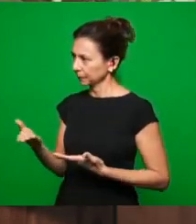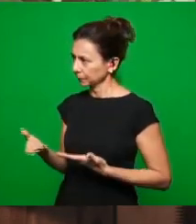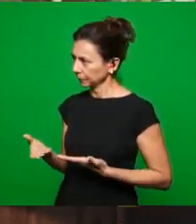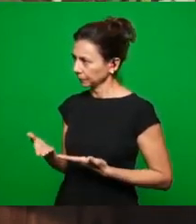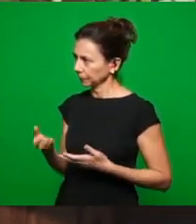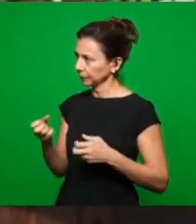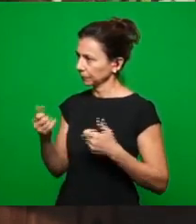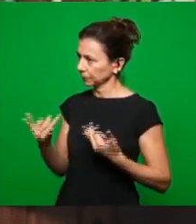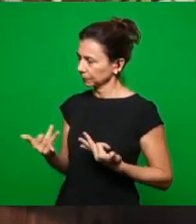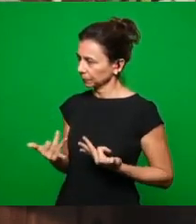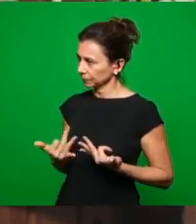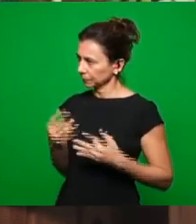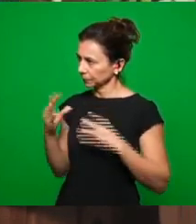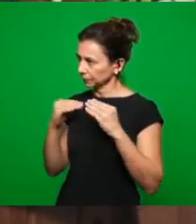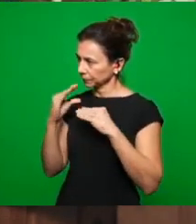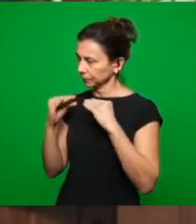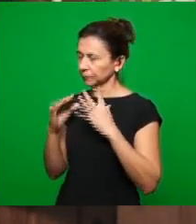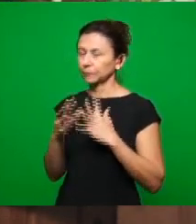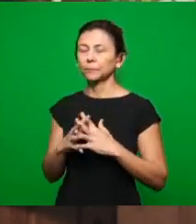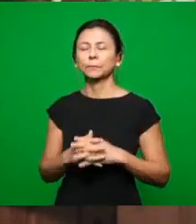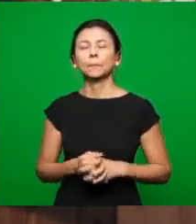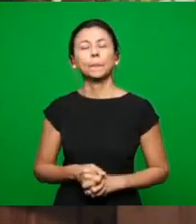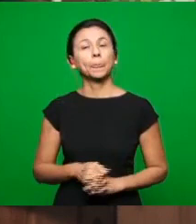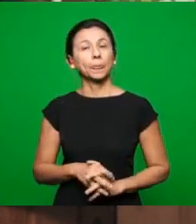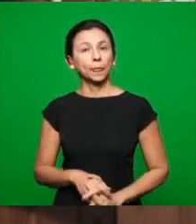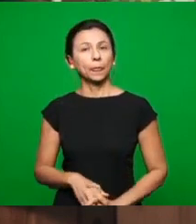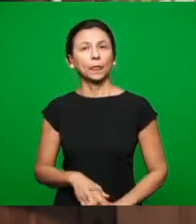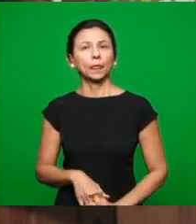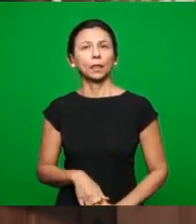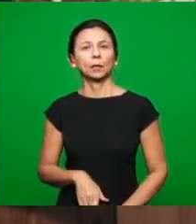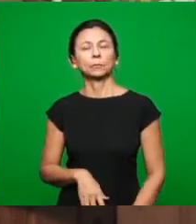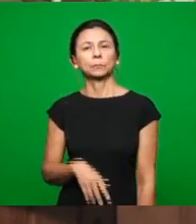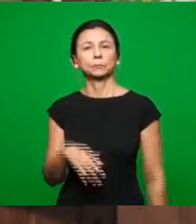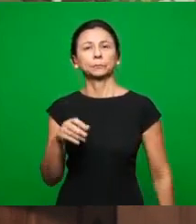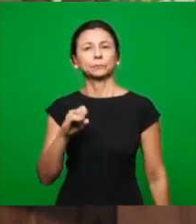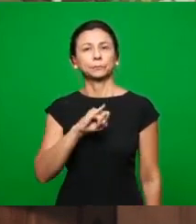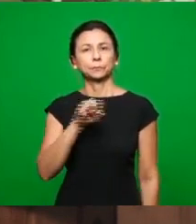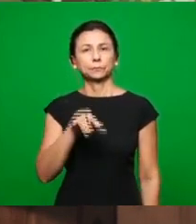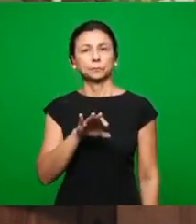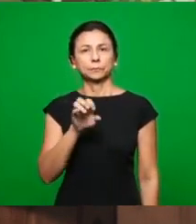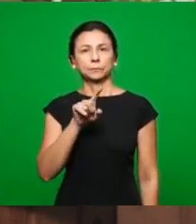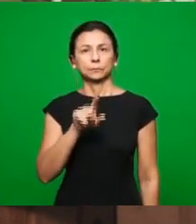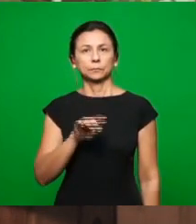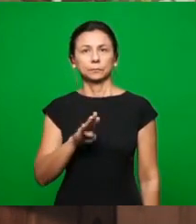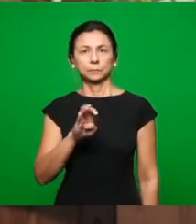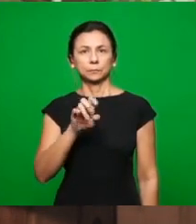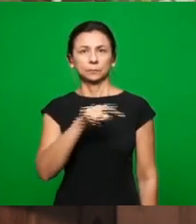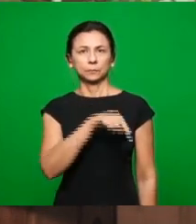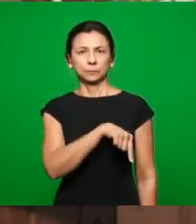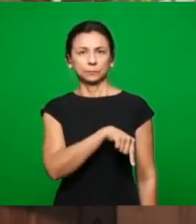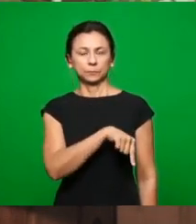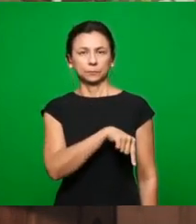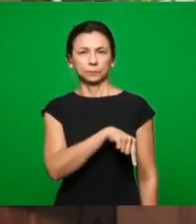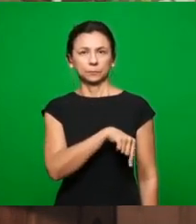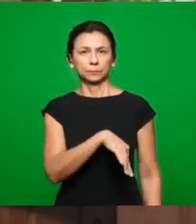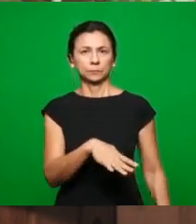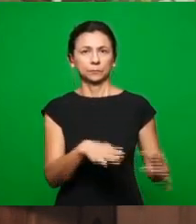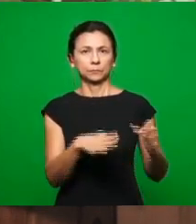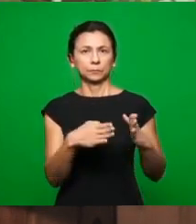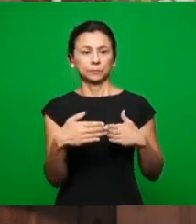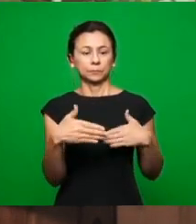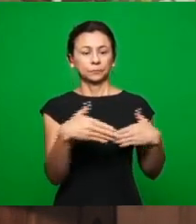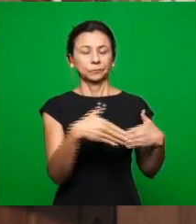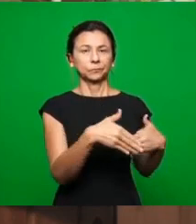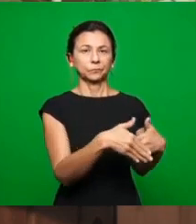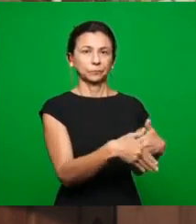Pastor? Would be an additional few remarks. So Jezebel is speaking about an unfaithful church.